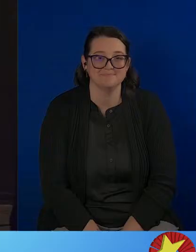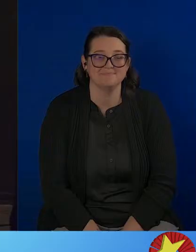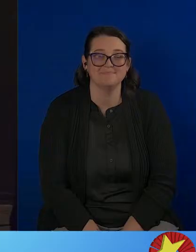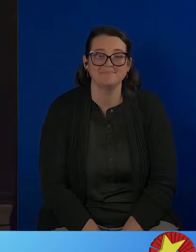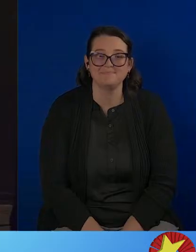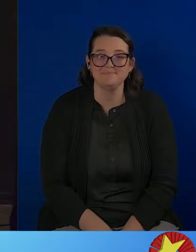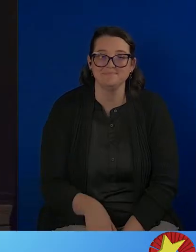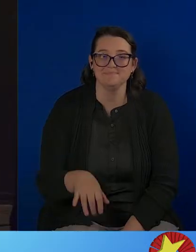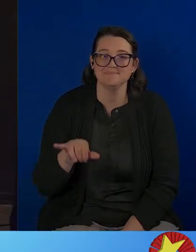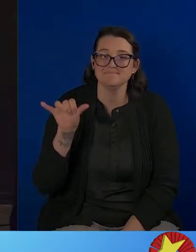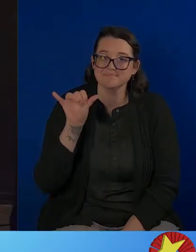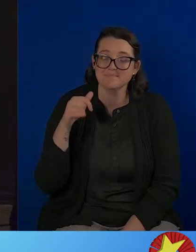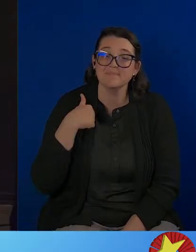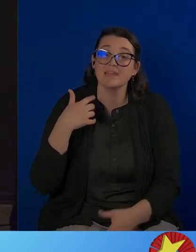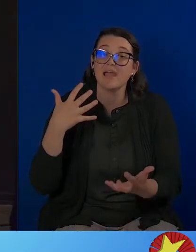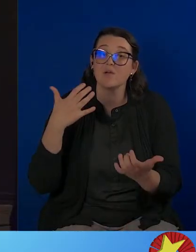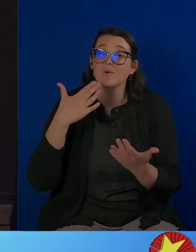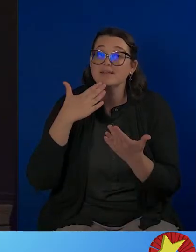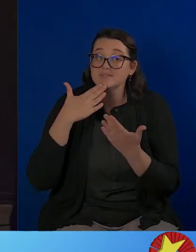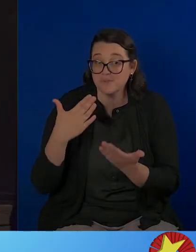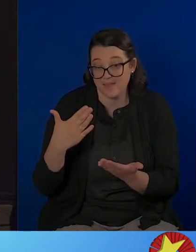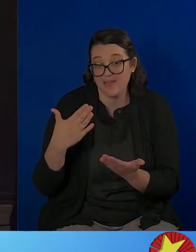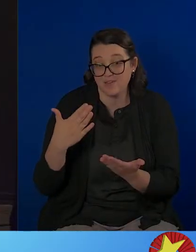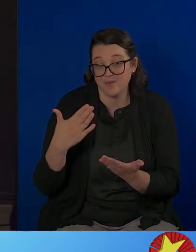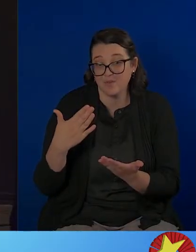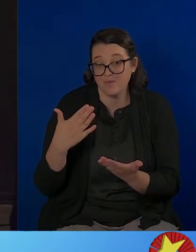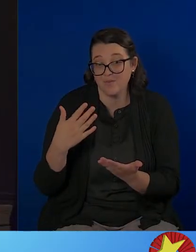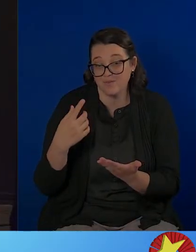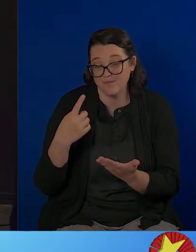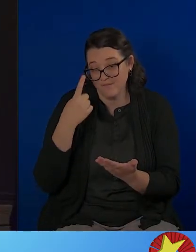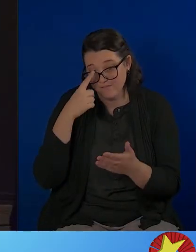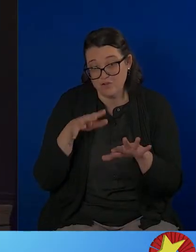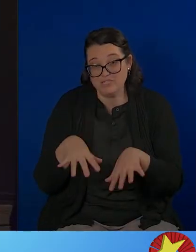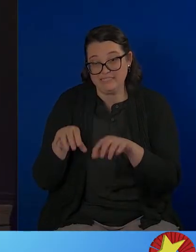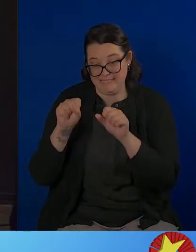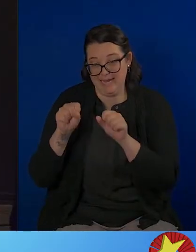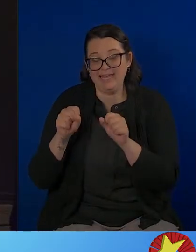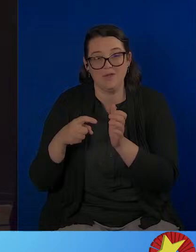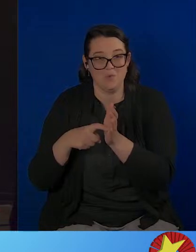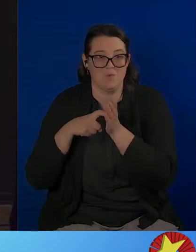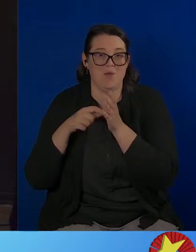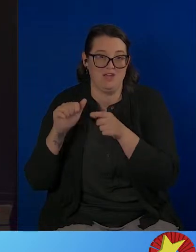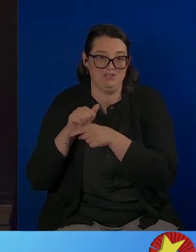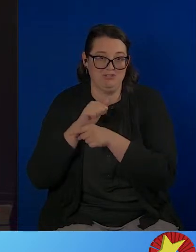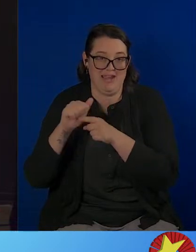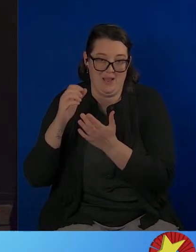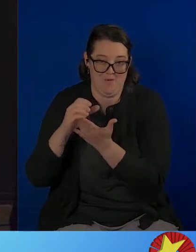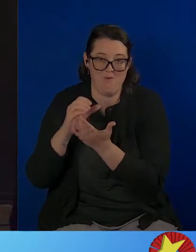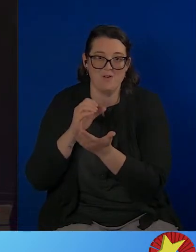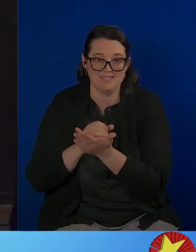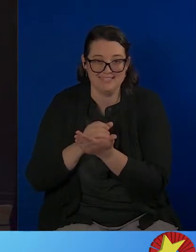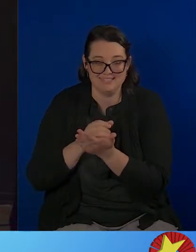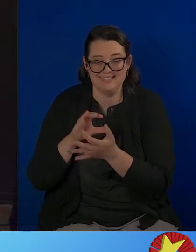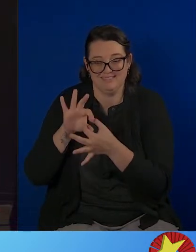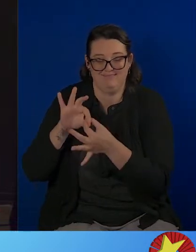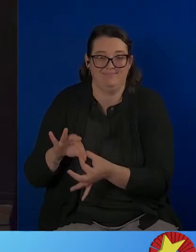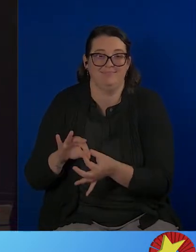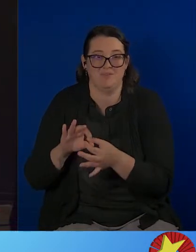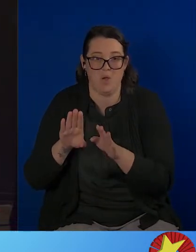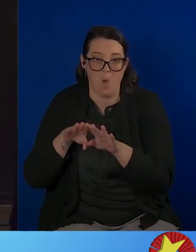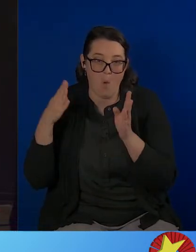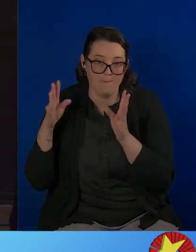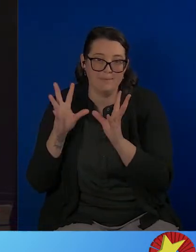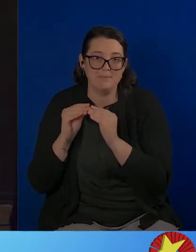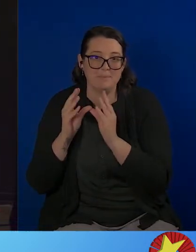I want to also thank you for taking the required training courses for open meeting law.